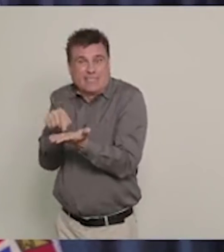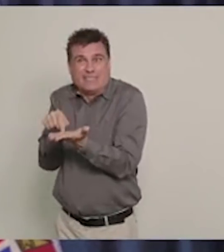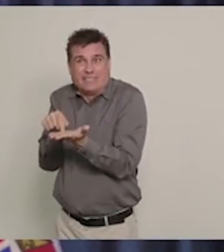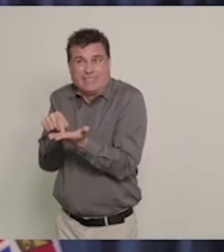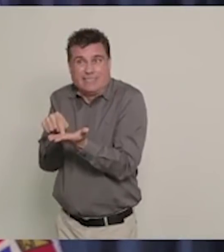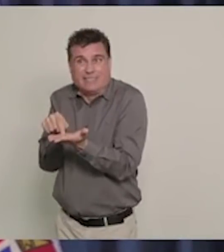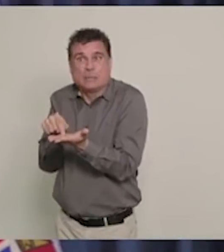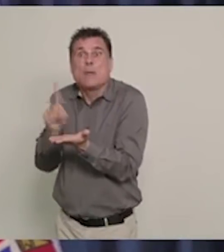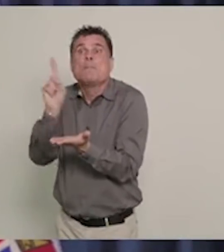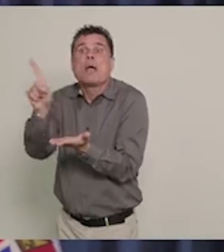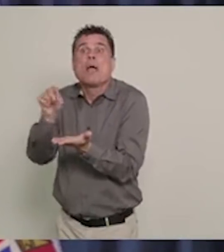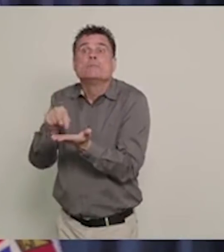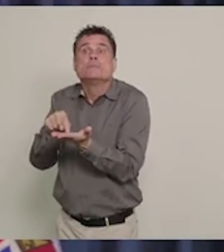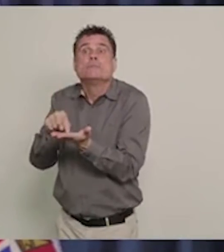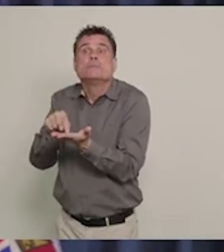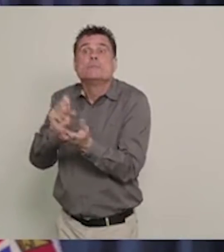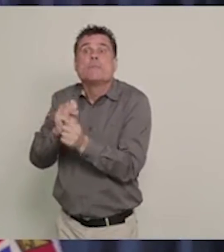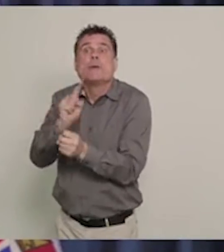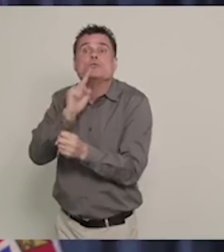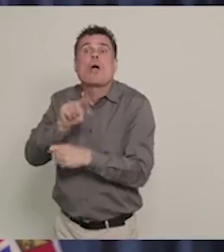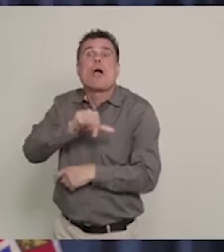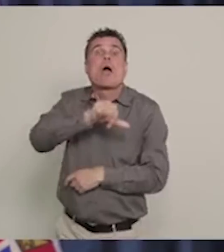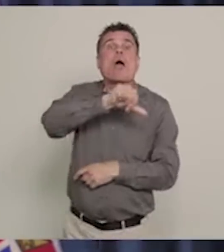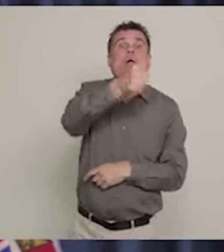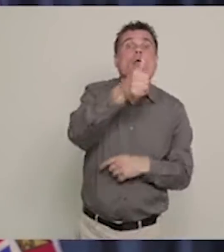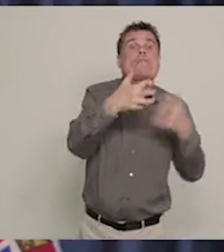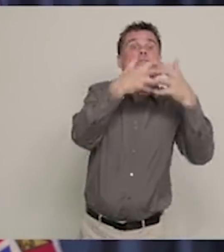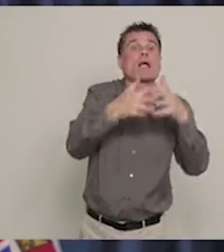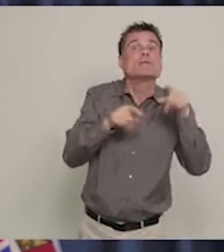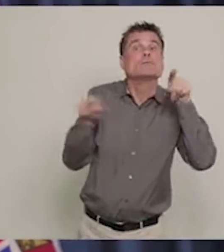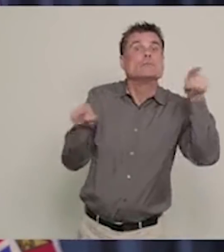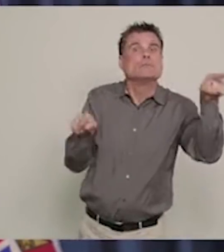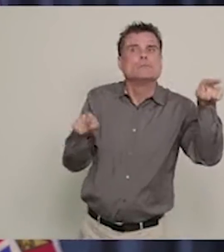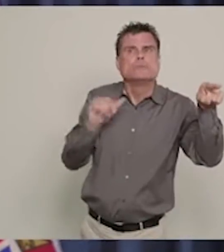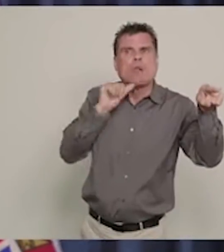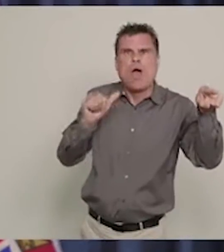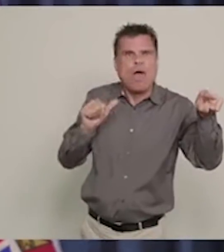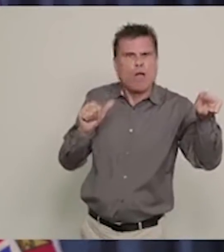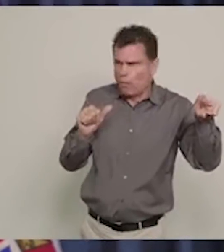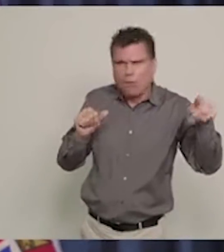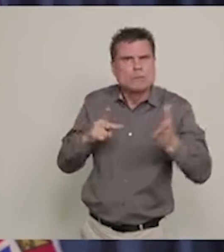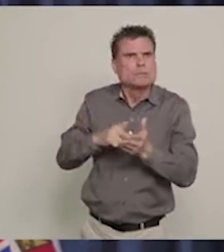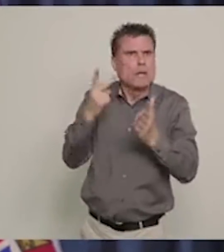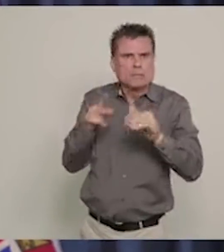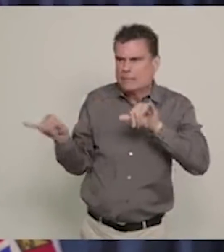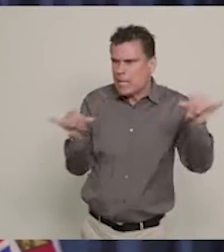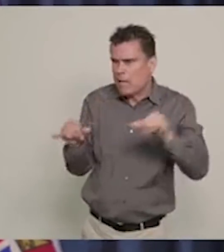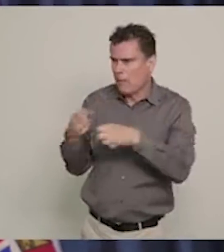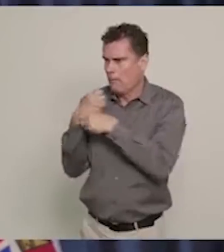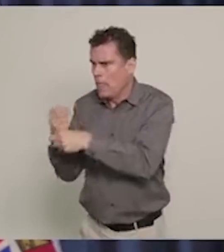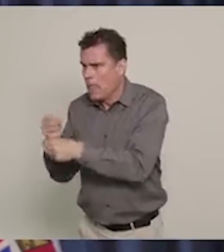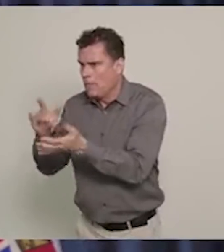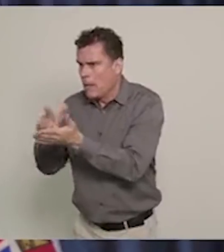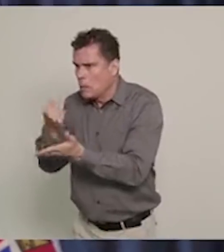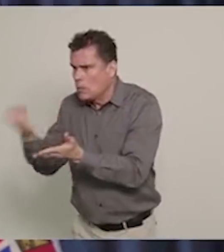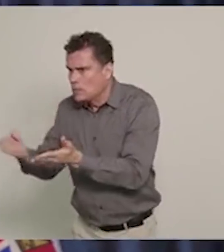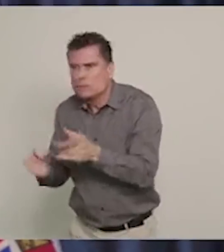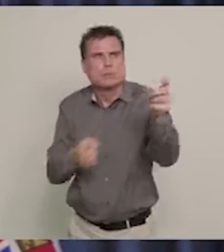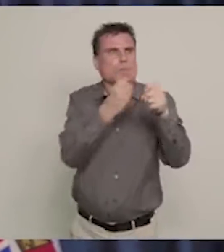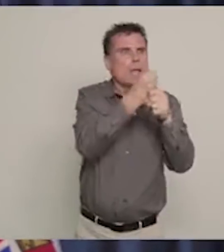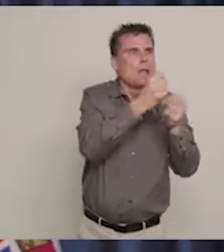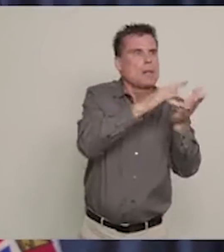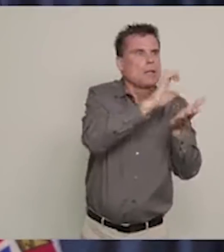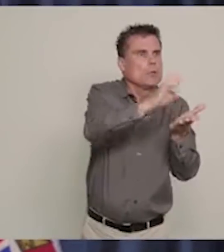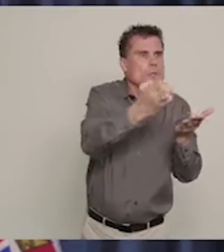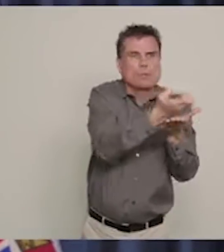disruptions in our supply chains. And I'm really, really excited about that. Again, another example I think that all Canadians should be proud of